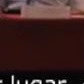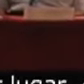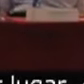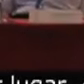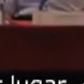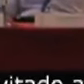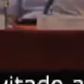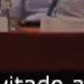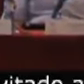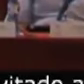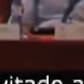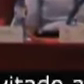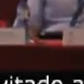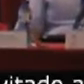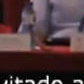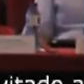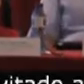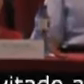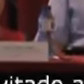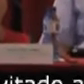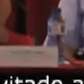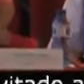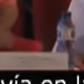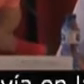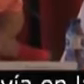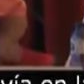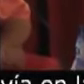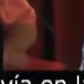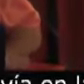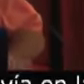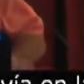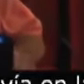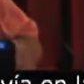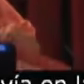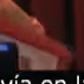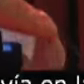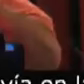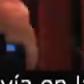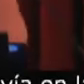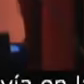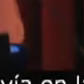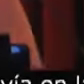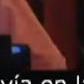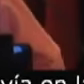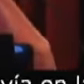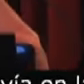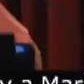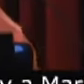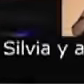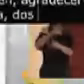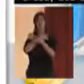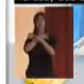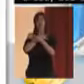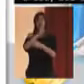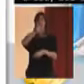invitation to come here and the fact that you're still here. And I would also like to thank Silvia, Maria and